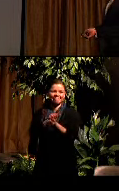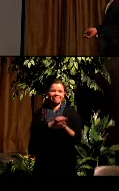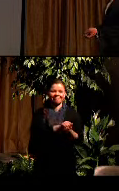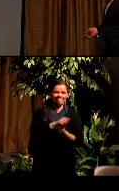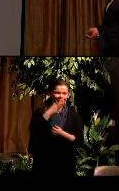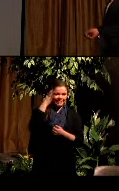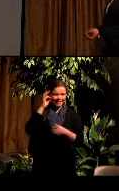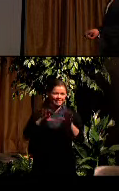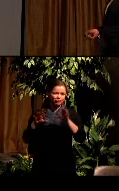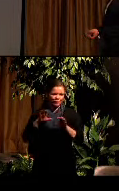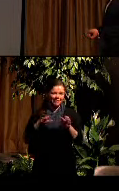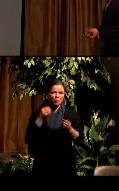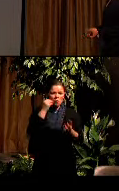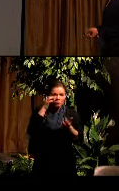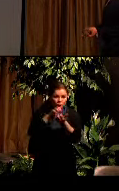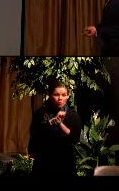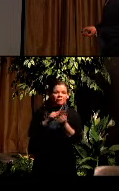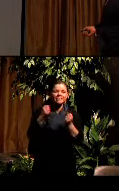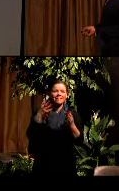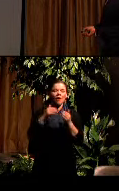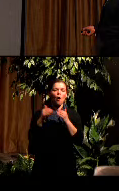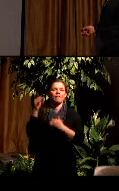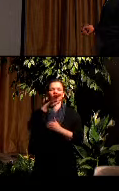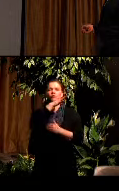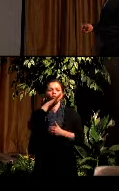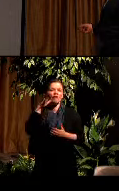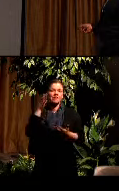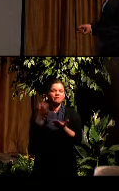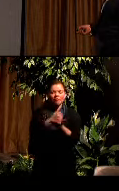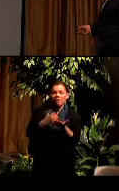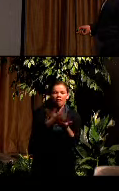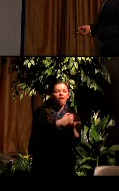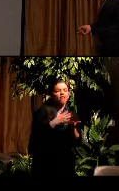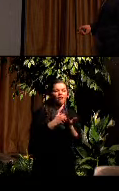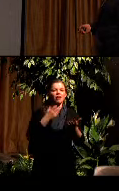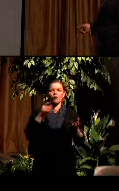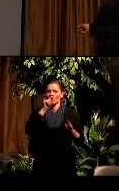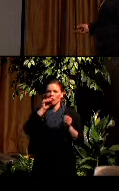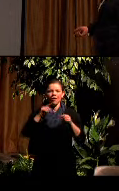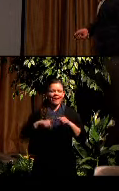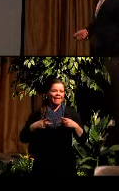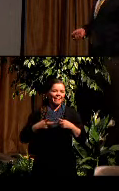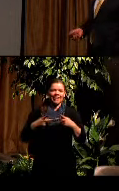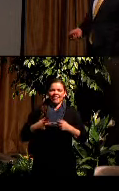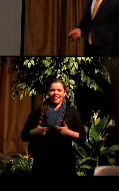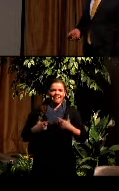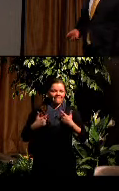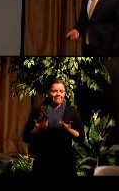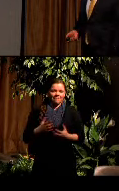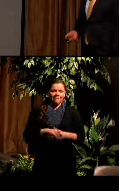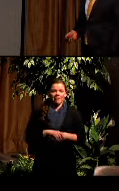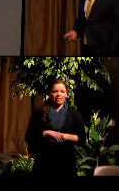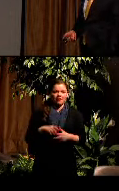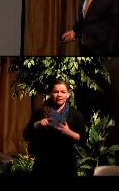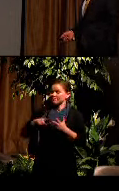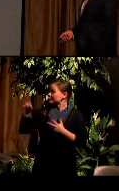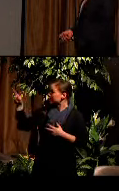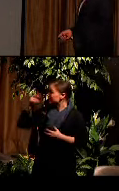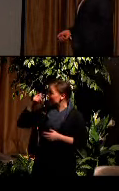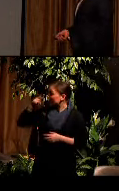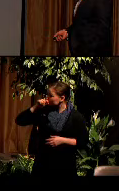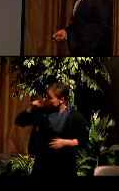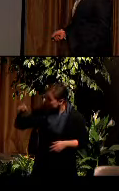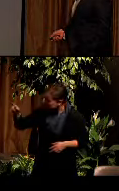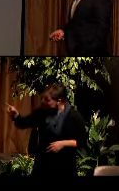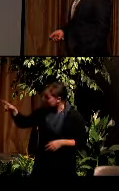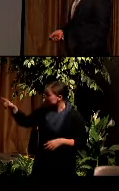probably responsible for that species. The Bachman's warbler, again, not officially listed as an extinct species yet, but